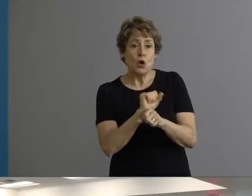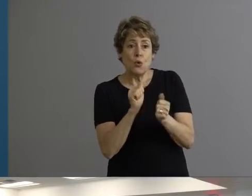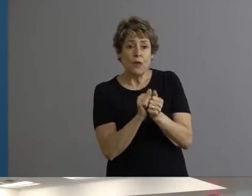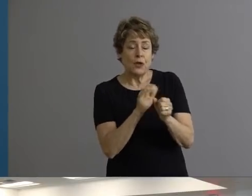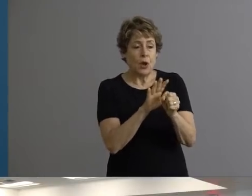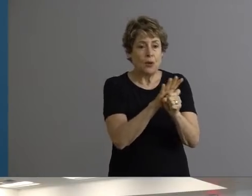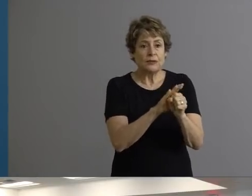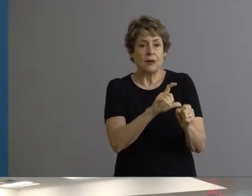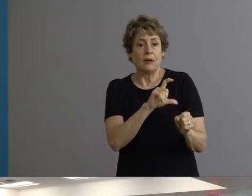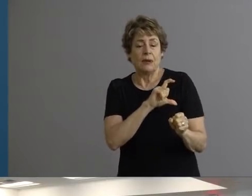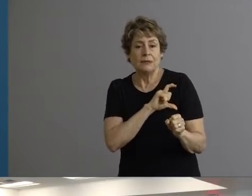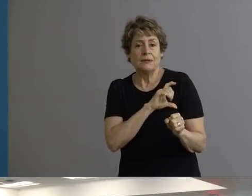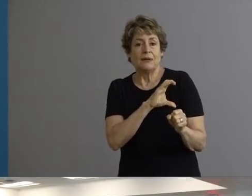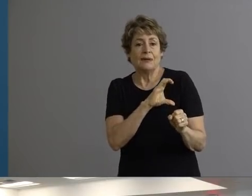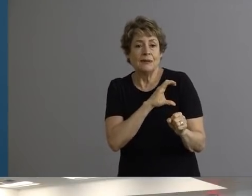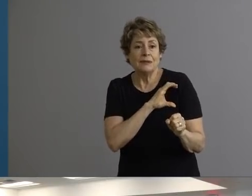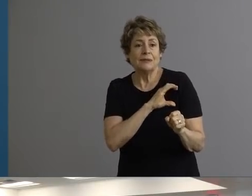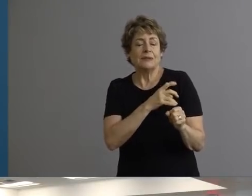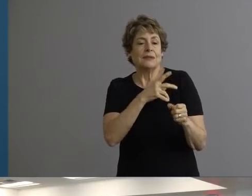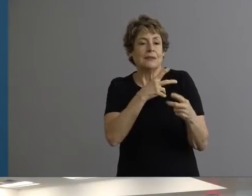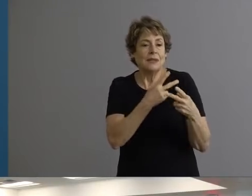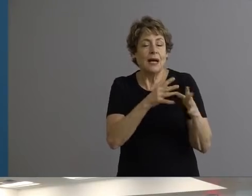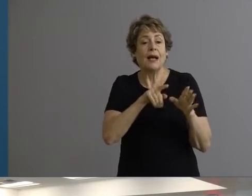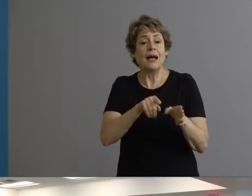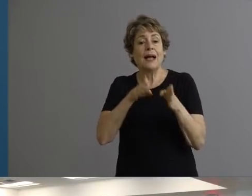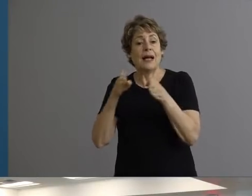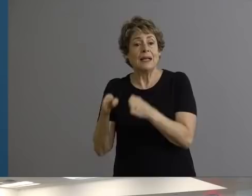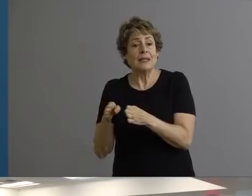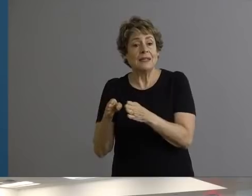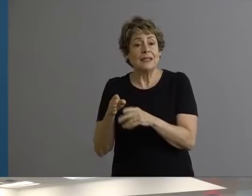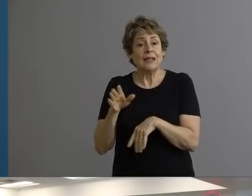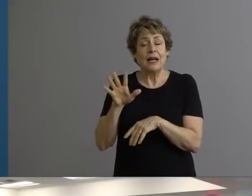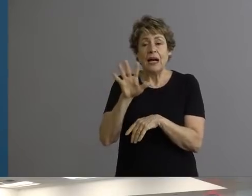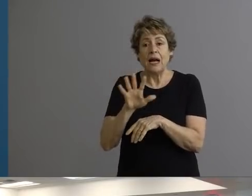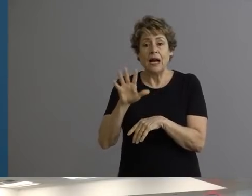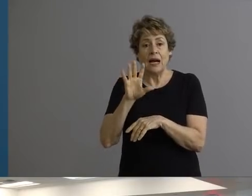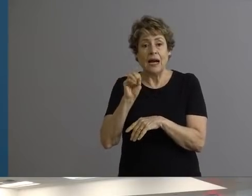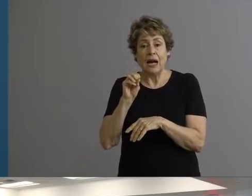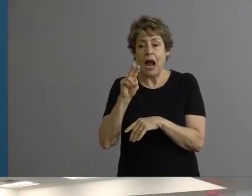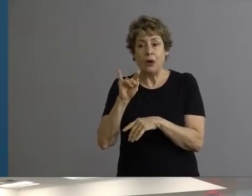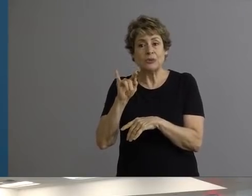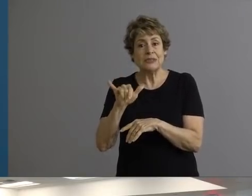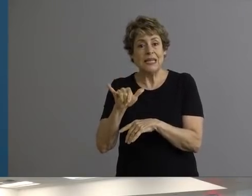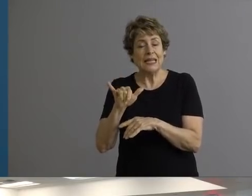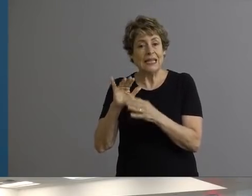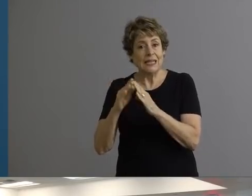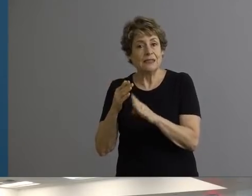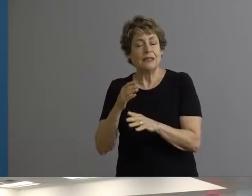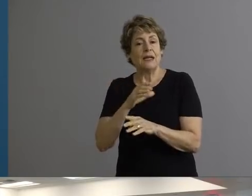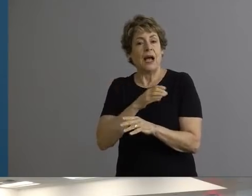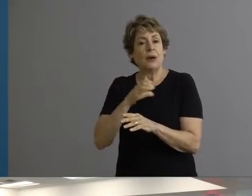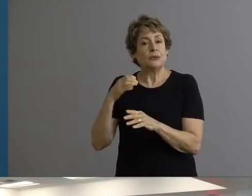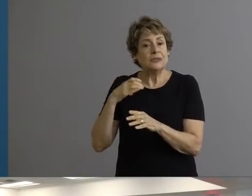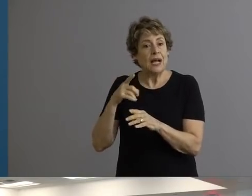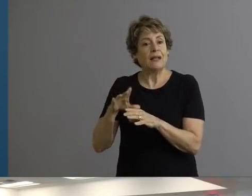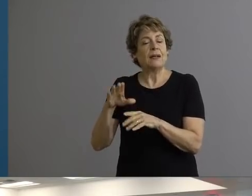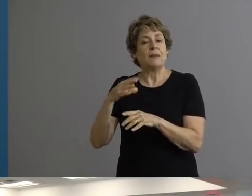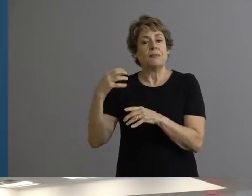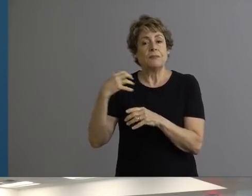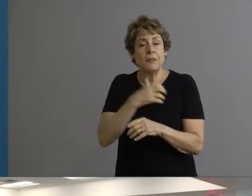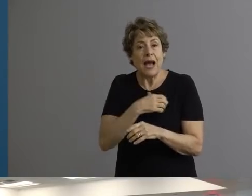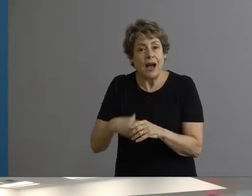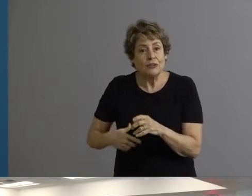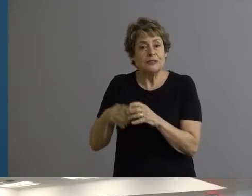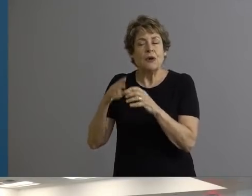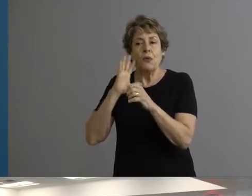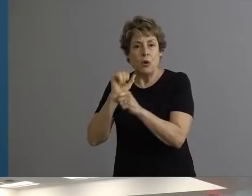and local law enforcement. And like I said, leaders around the state have asked for more ability and a